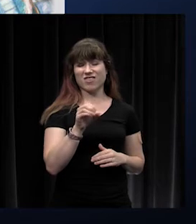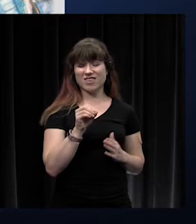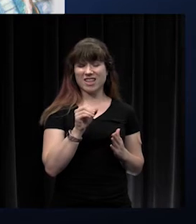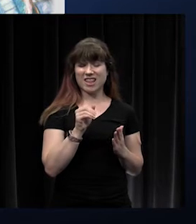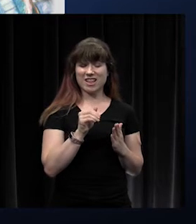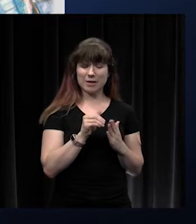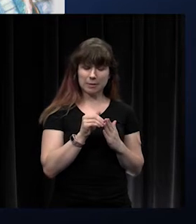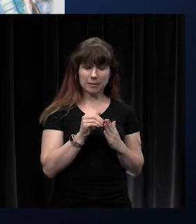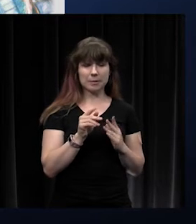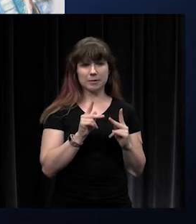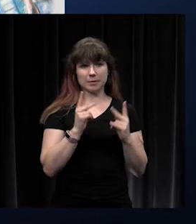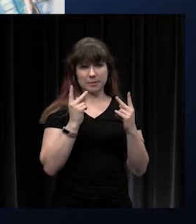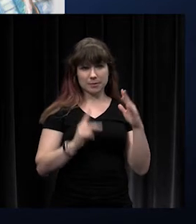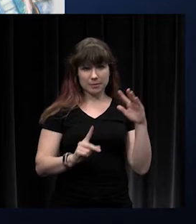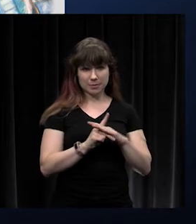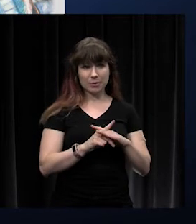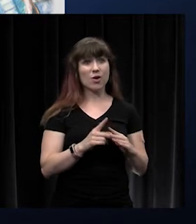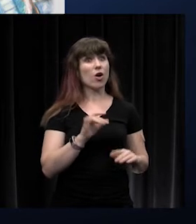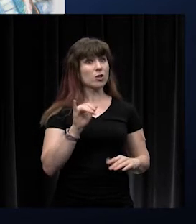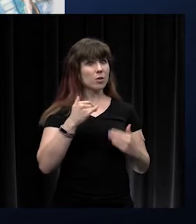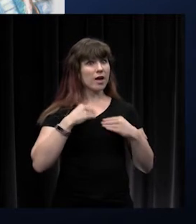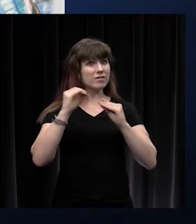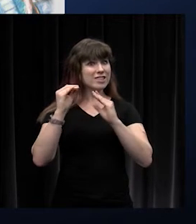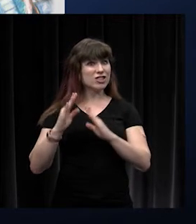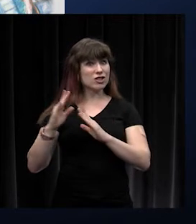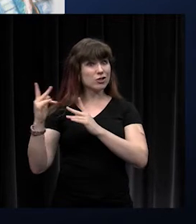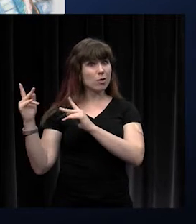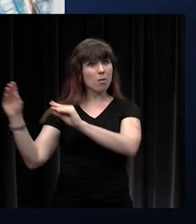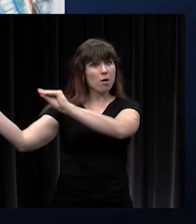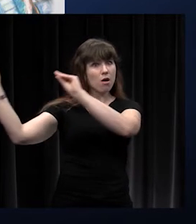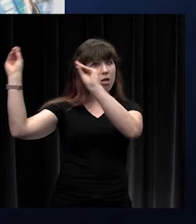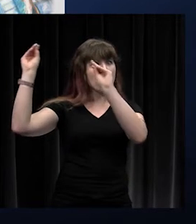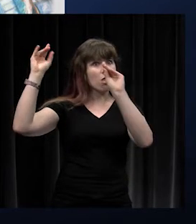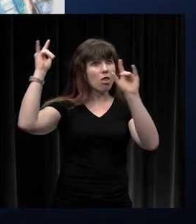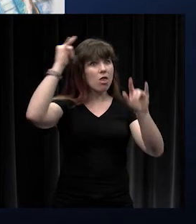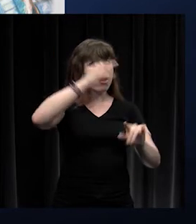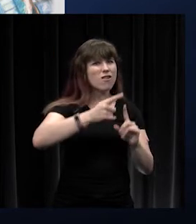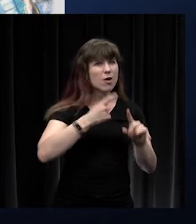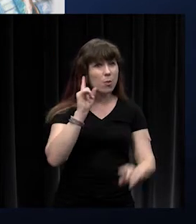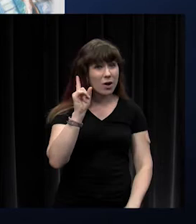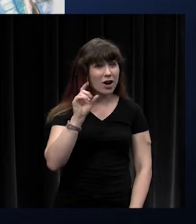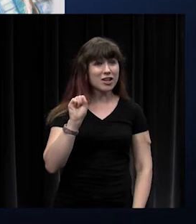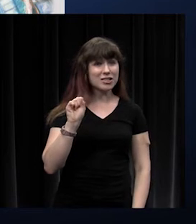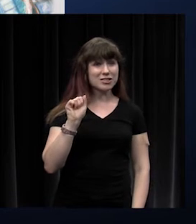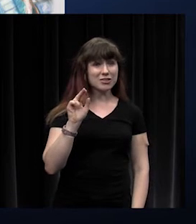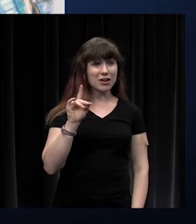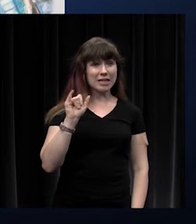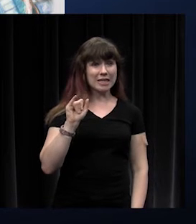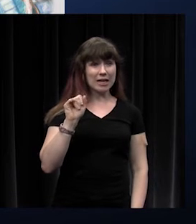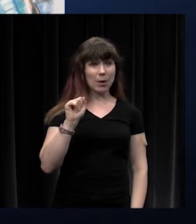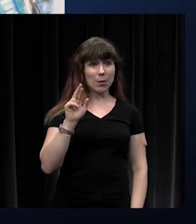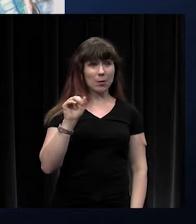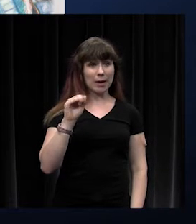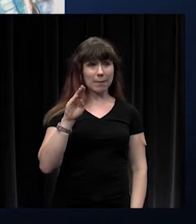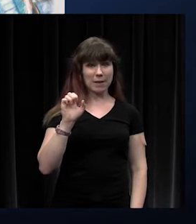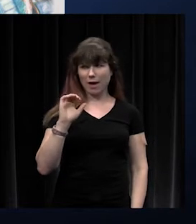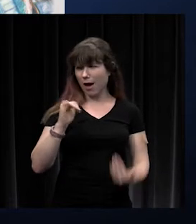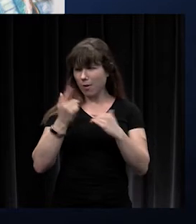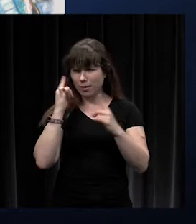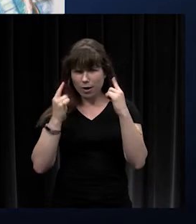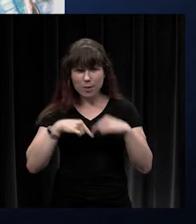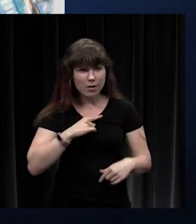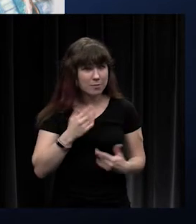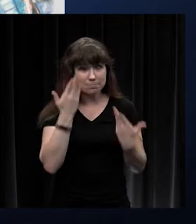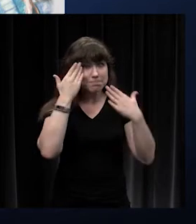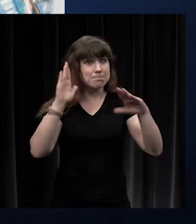states, including we had teachers that actually came from Saudi Arabia, and I'm not sure how that happened, but it was really great to have them there. And this is